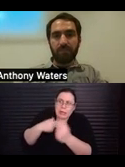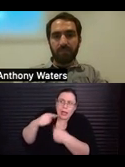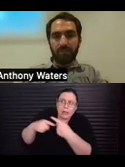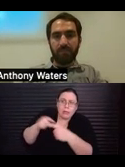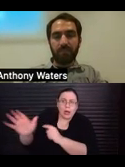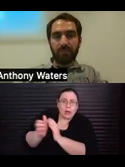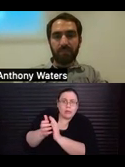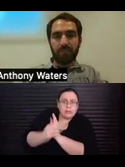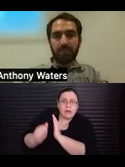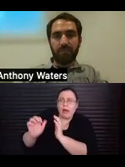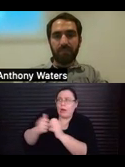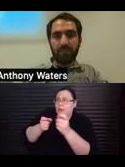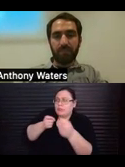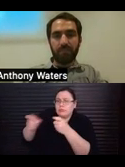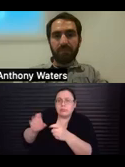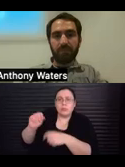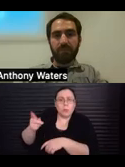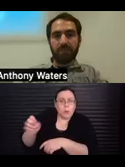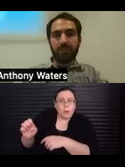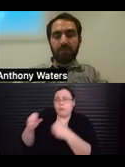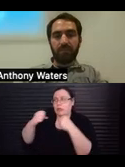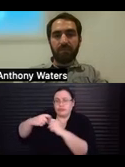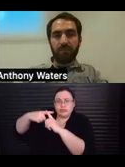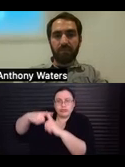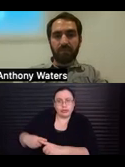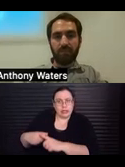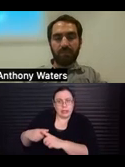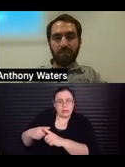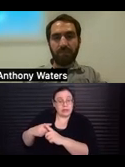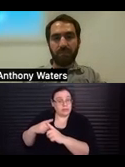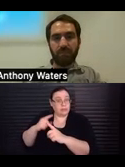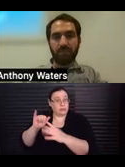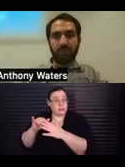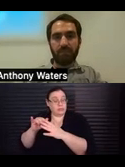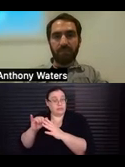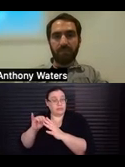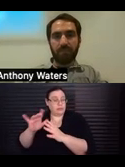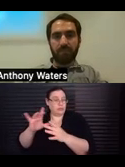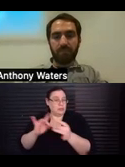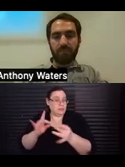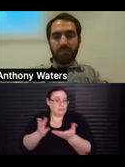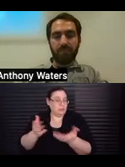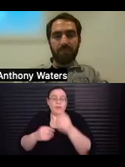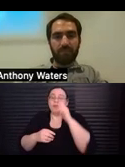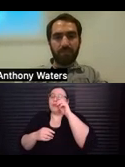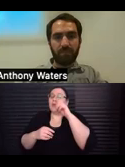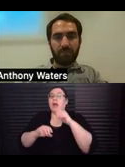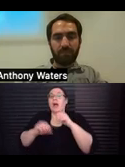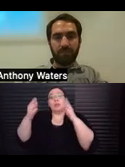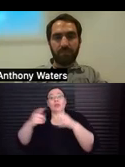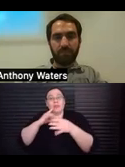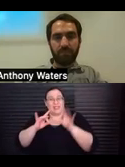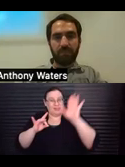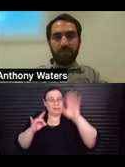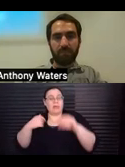really focus on strengths and ways they've coped in the past. Someone said, I work in a